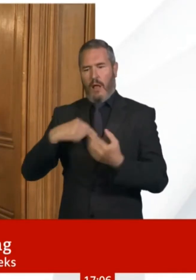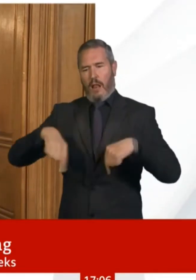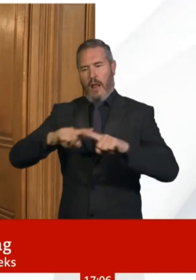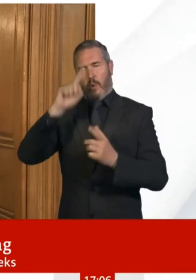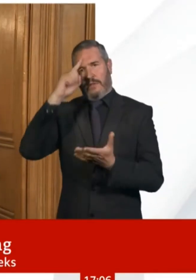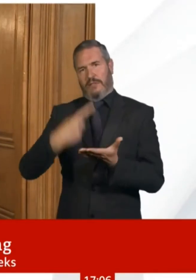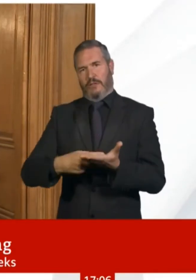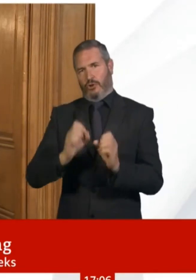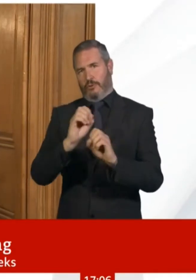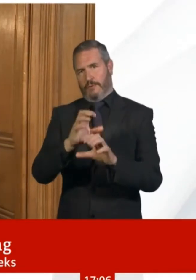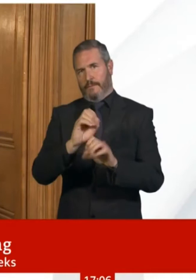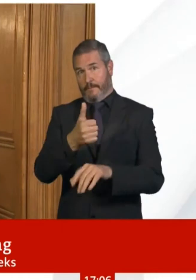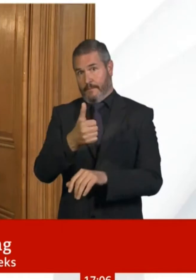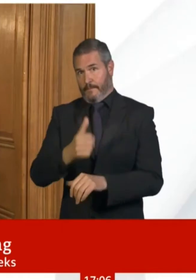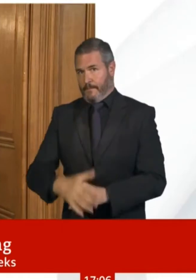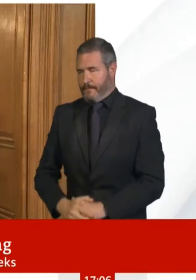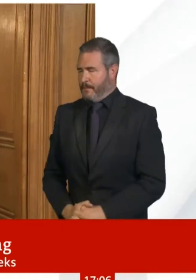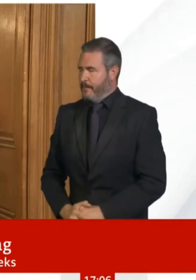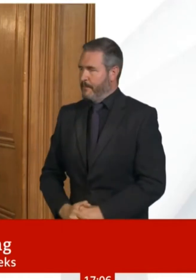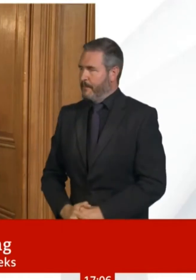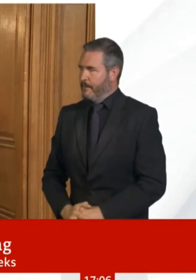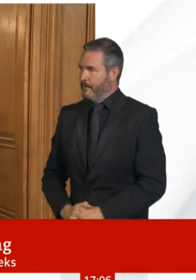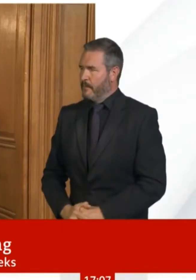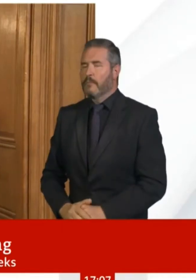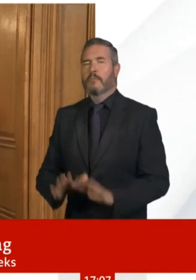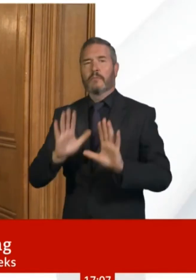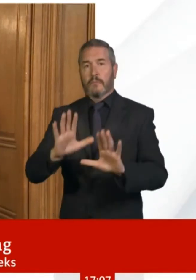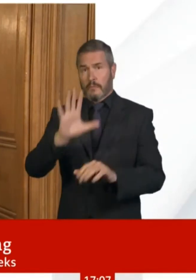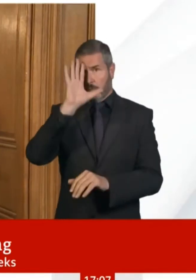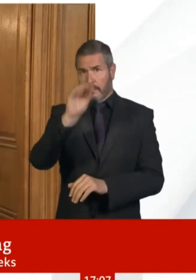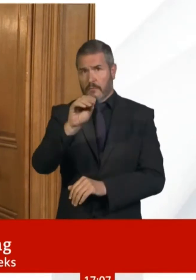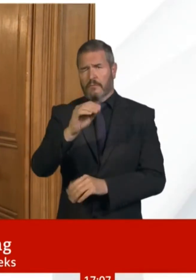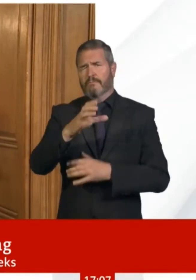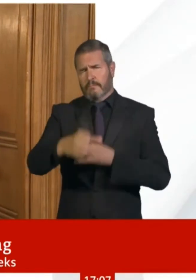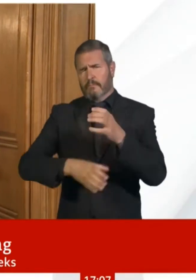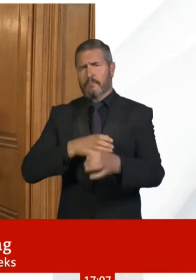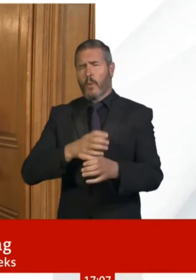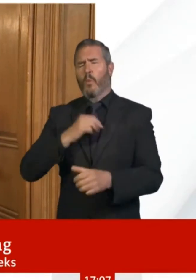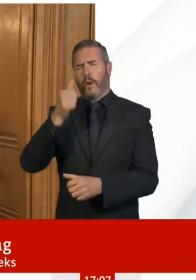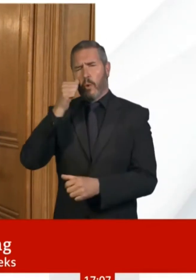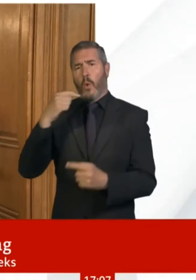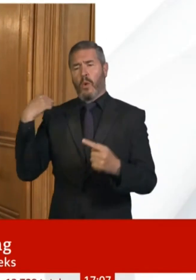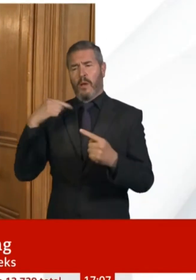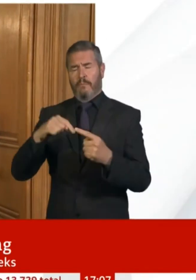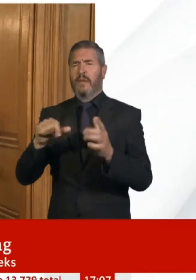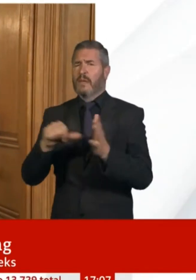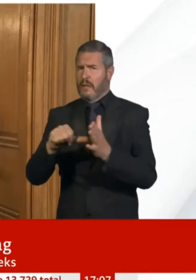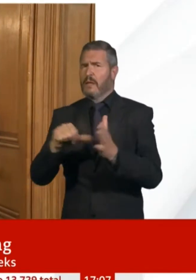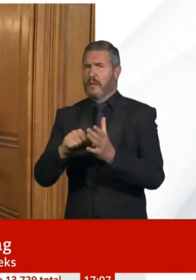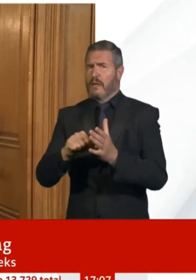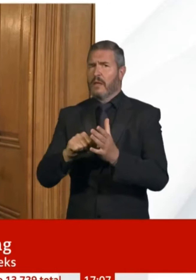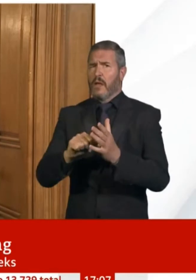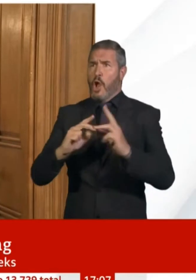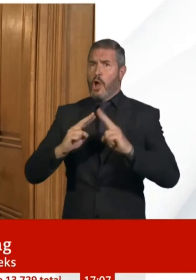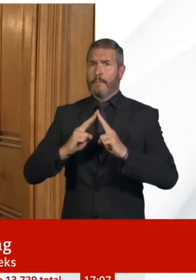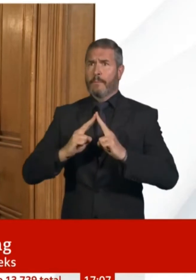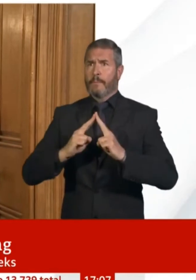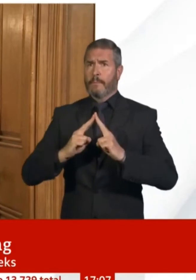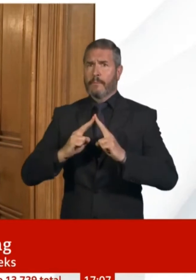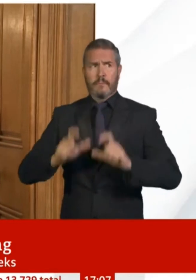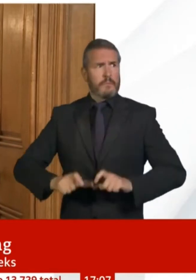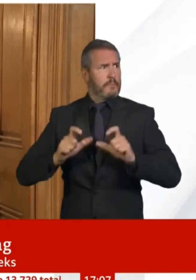I should add at this point that we recognise all the economic and social impact that the current measures are having. That's why we put in place